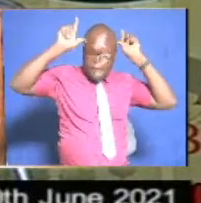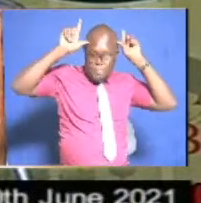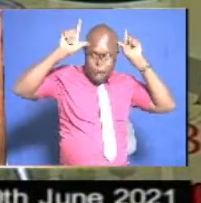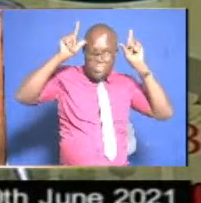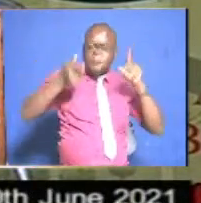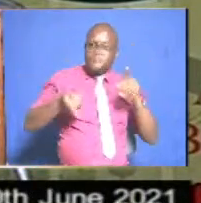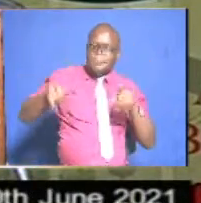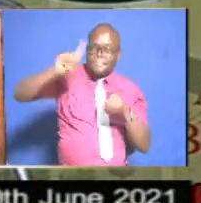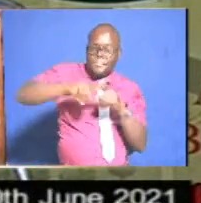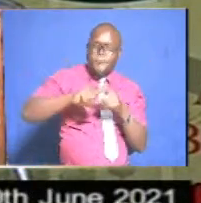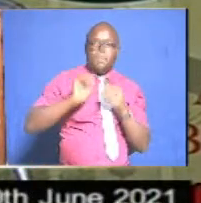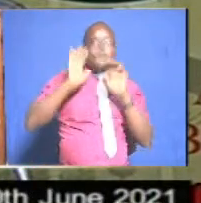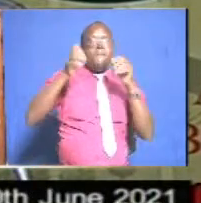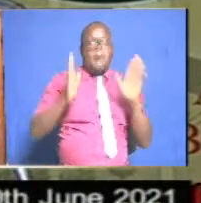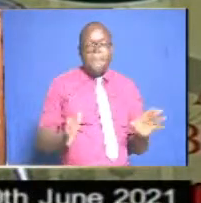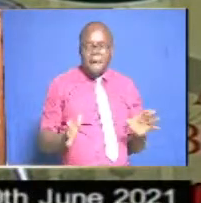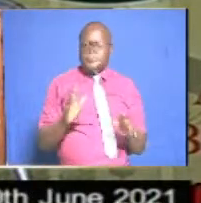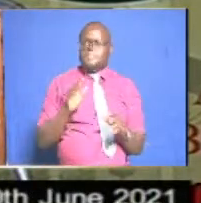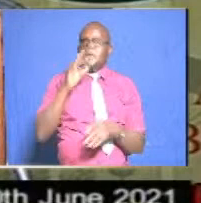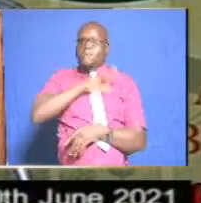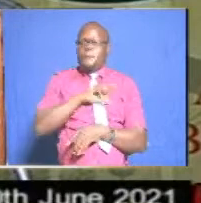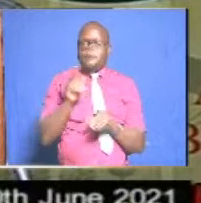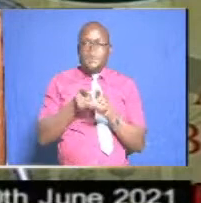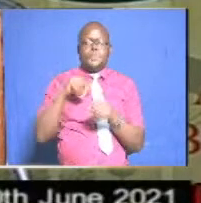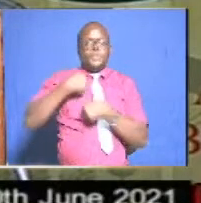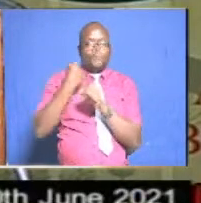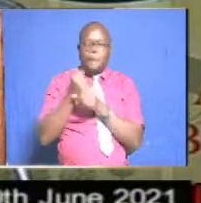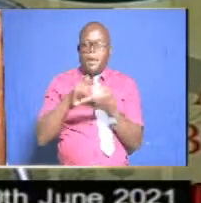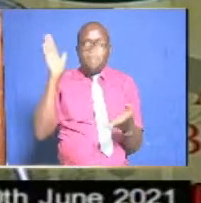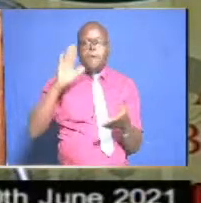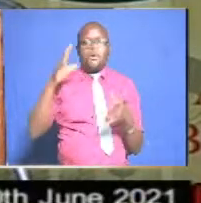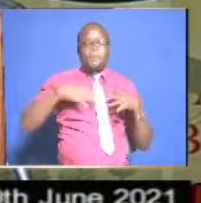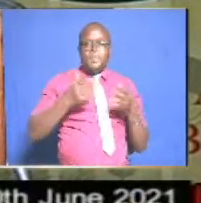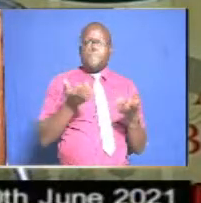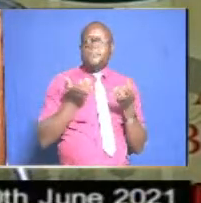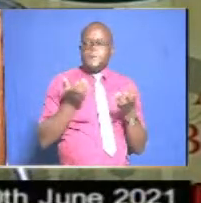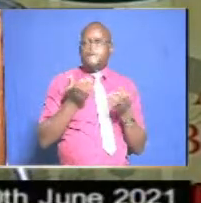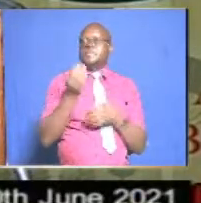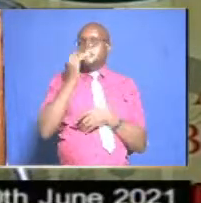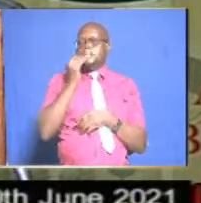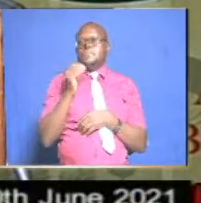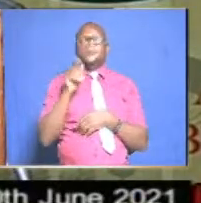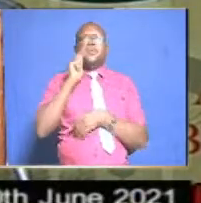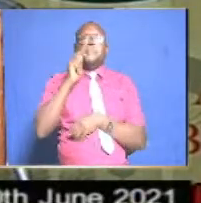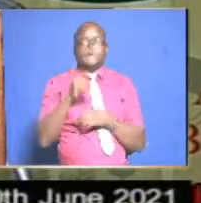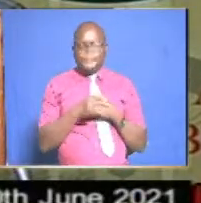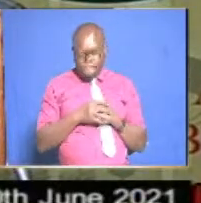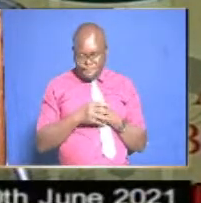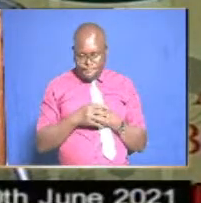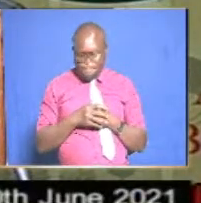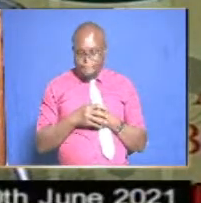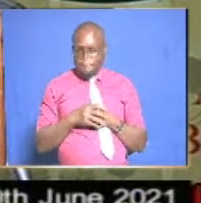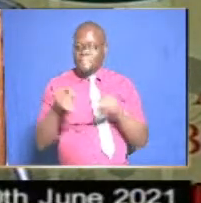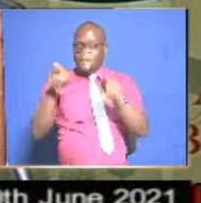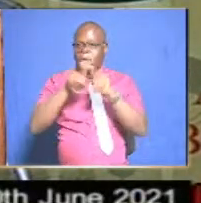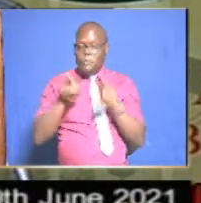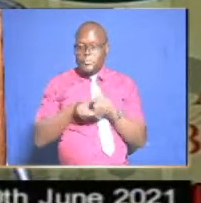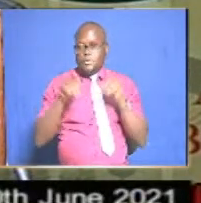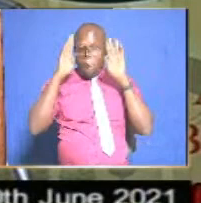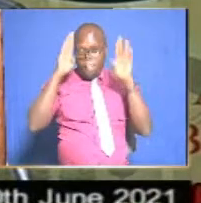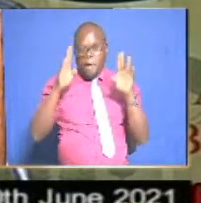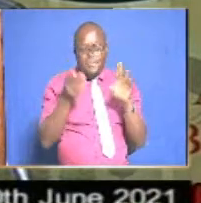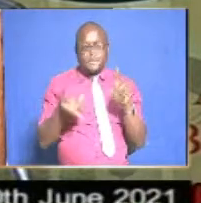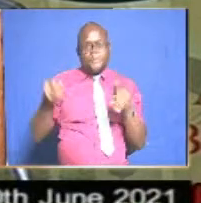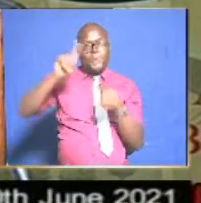increase income to farmers, and enhance the meat value chain. Mr. Speaker, we also focused on increasing